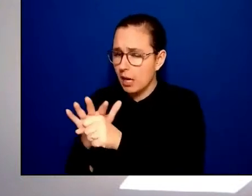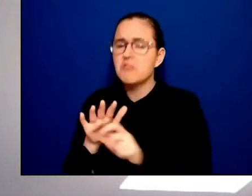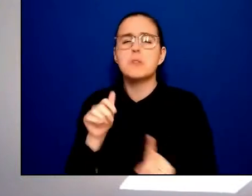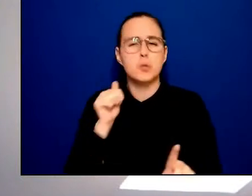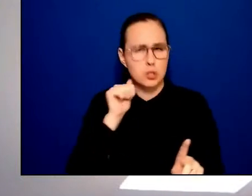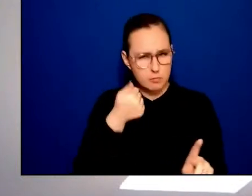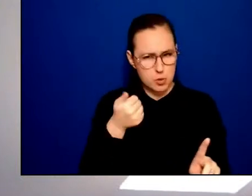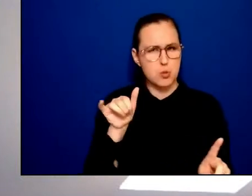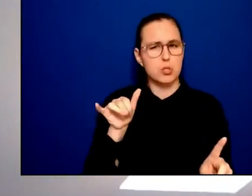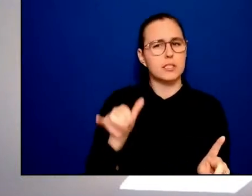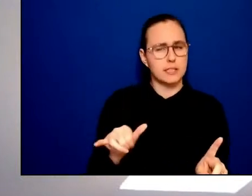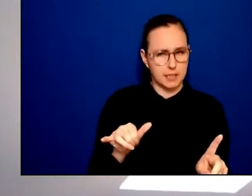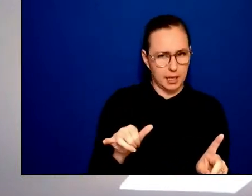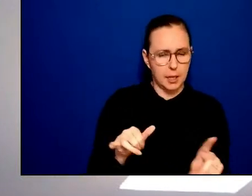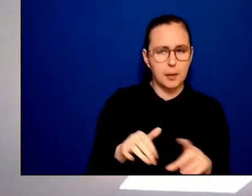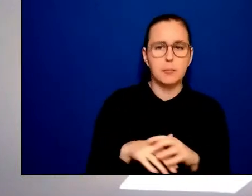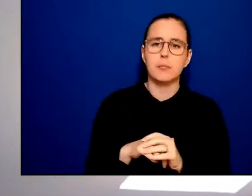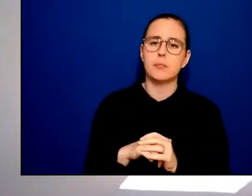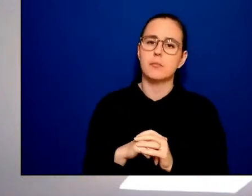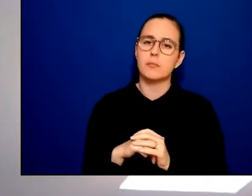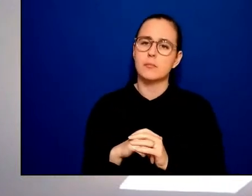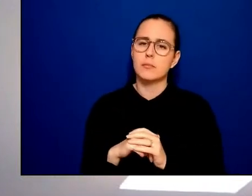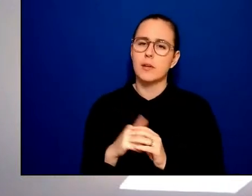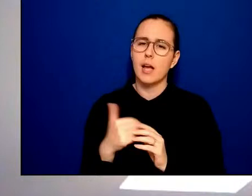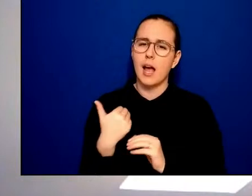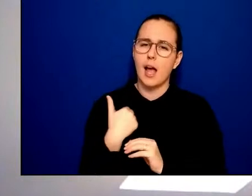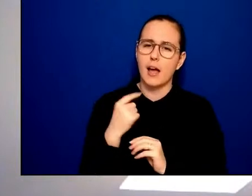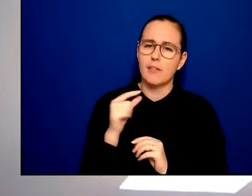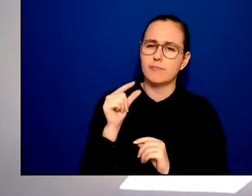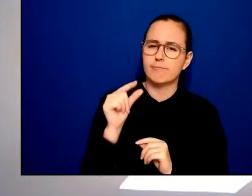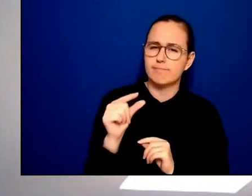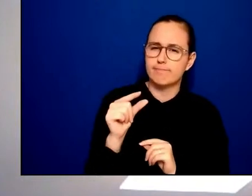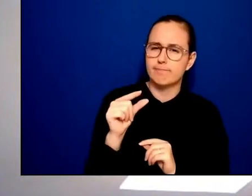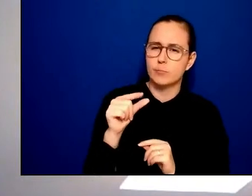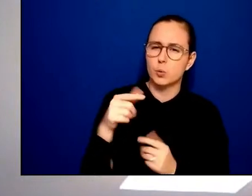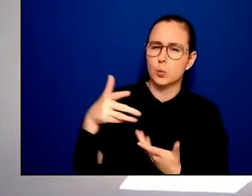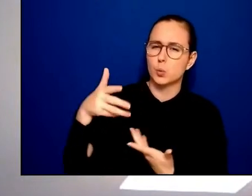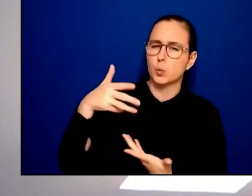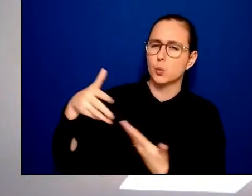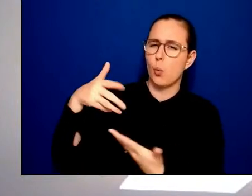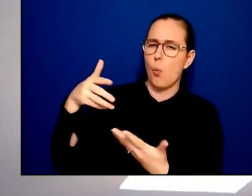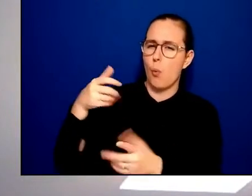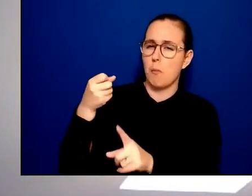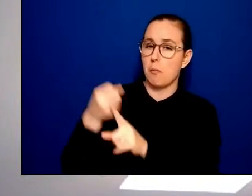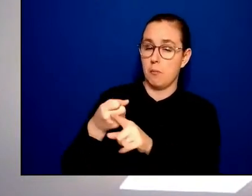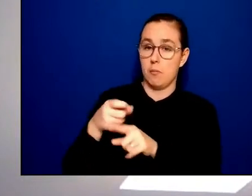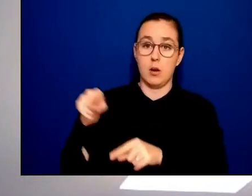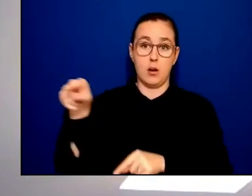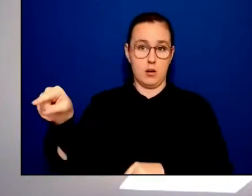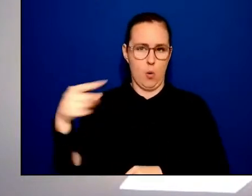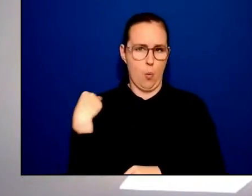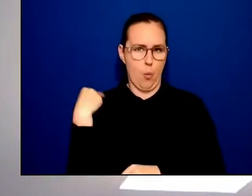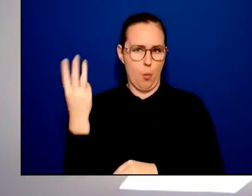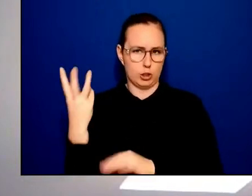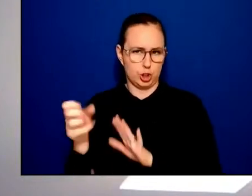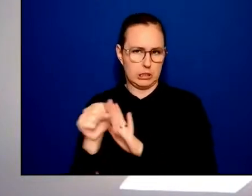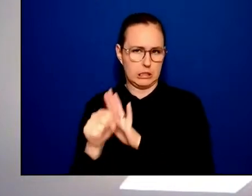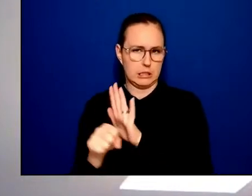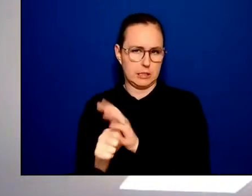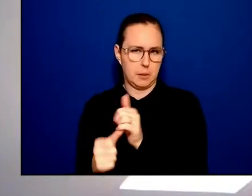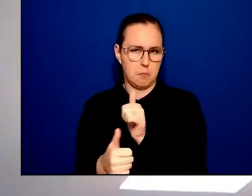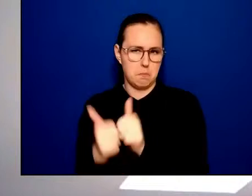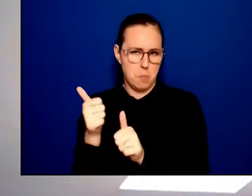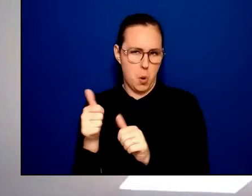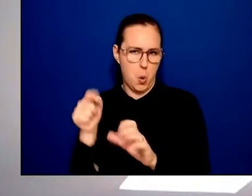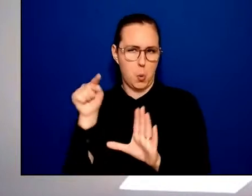storm mostly affecting Washington State, but will affect the South Coast with maybe 5 to 10 millimeters, but nothing in